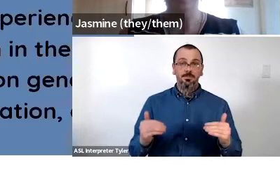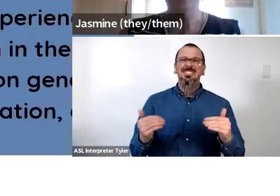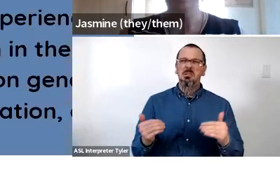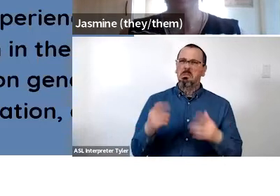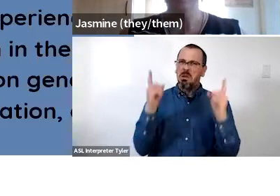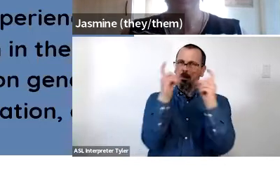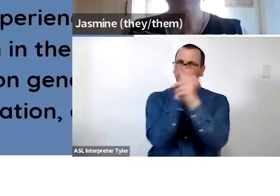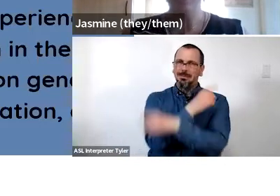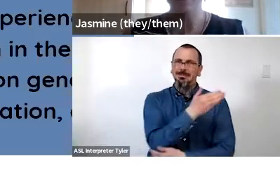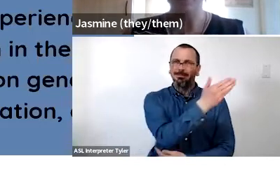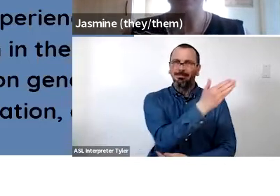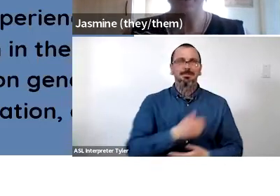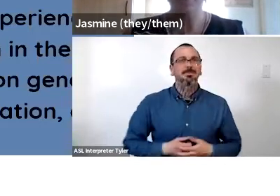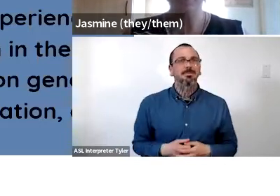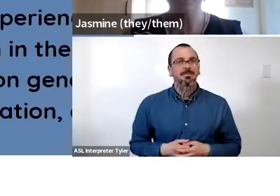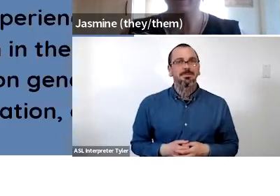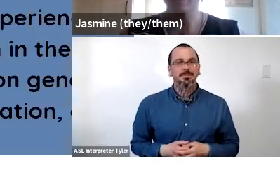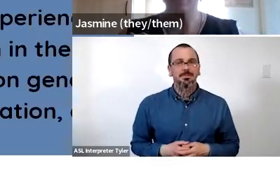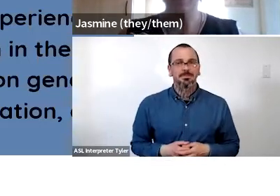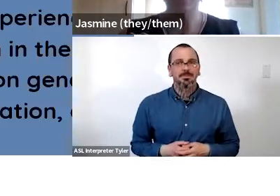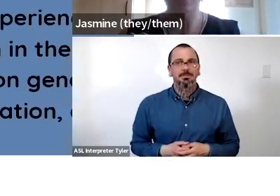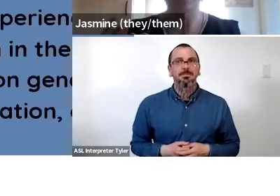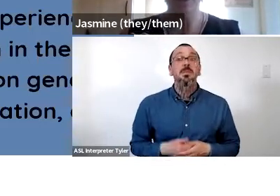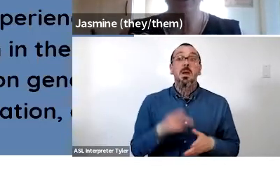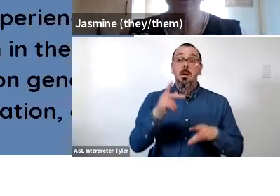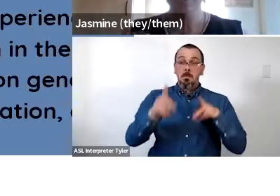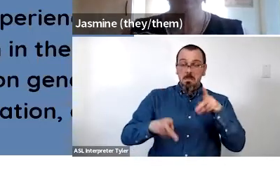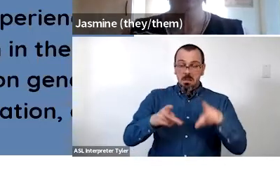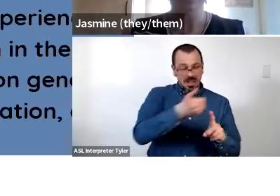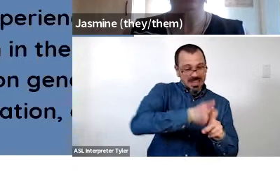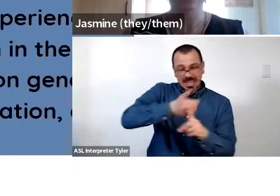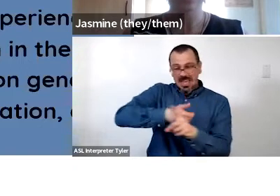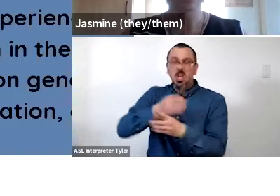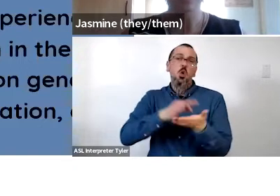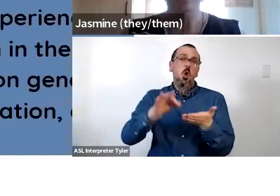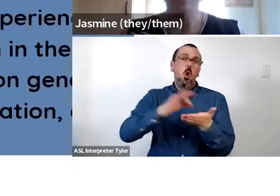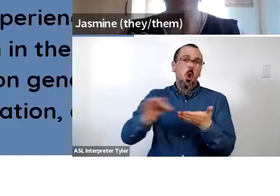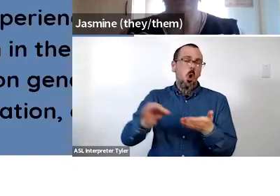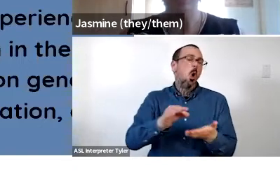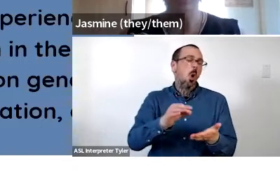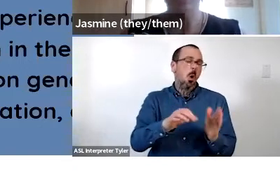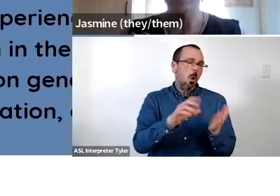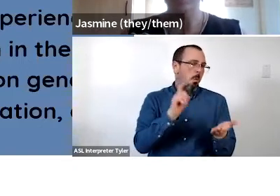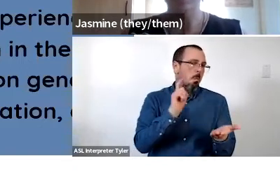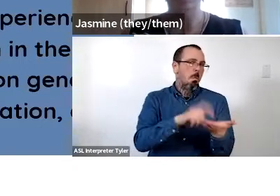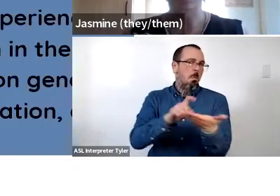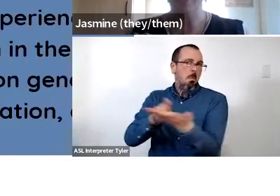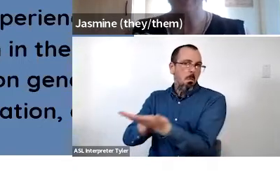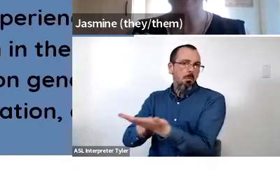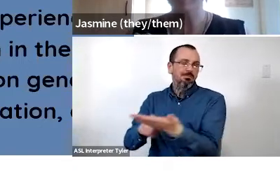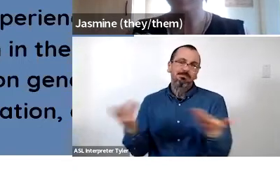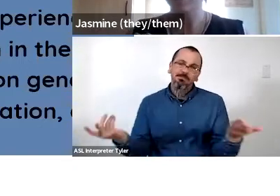I assigned each individual a score based on their answers to these 5 questions, which cover things like